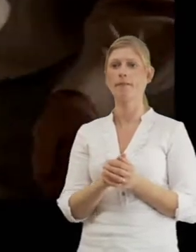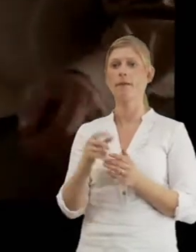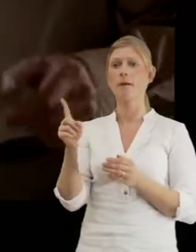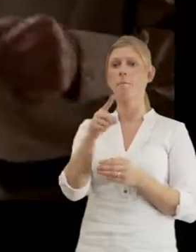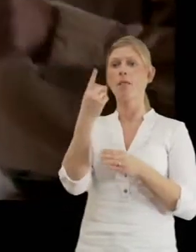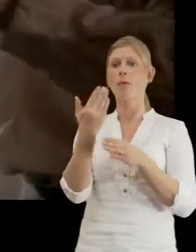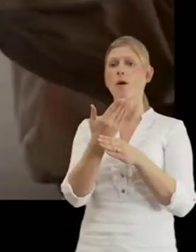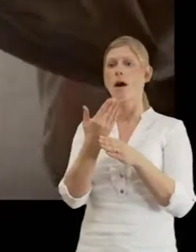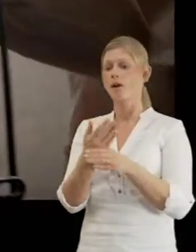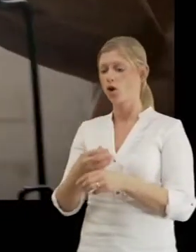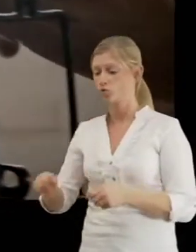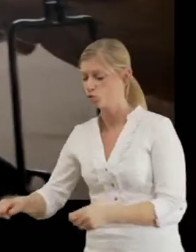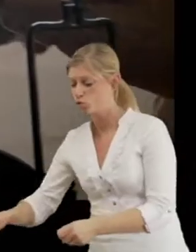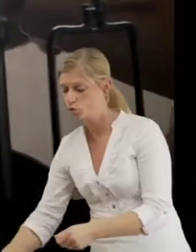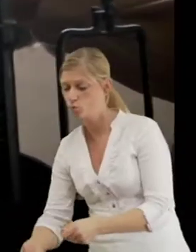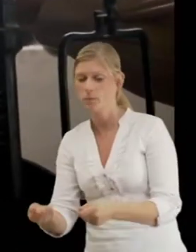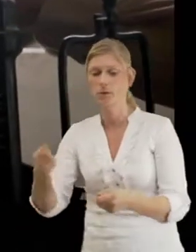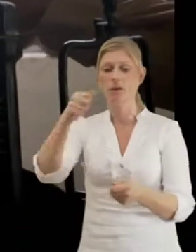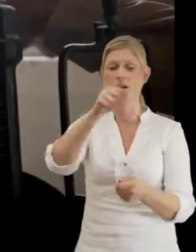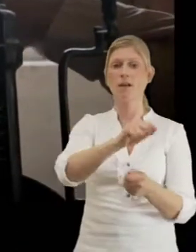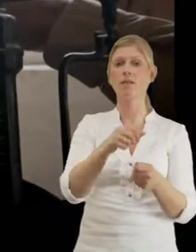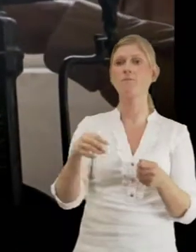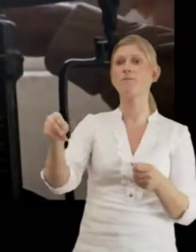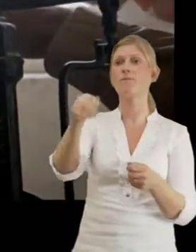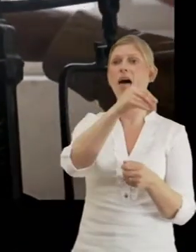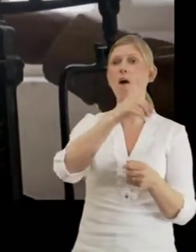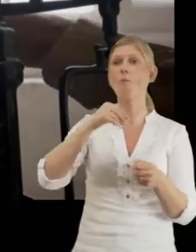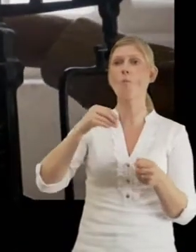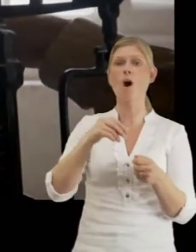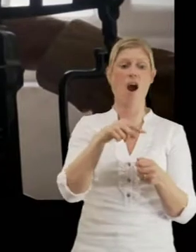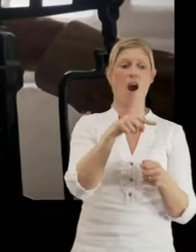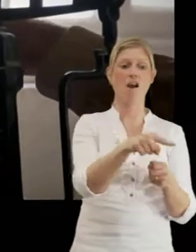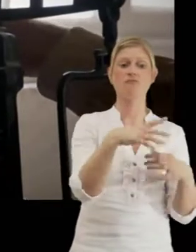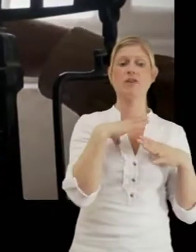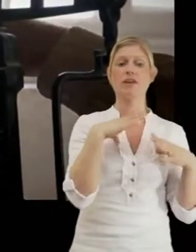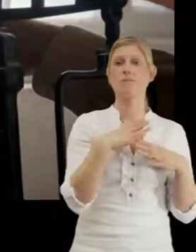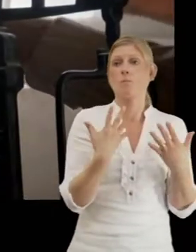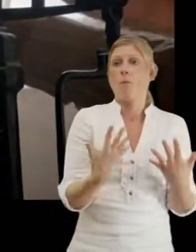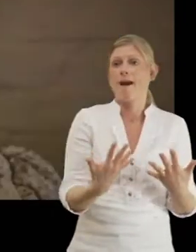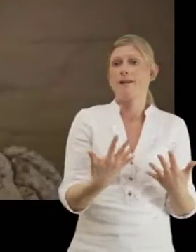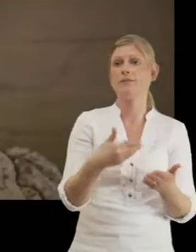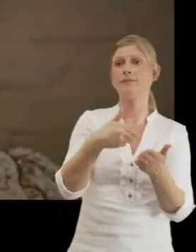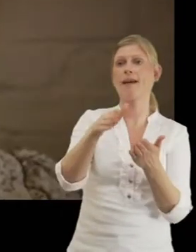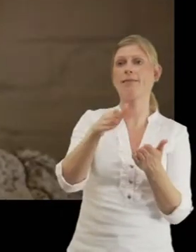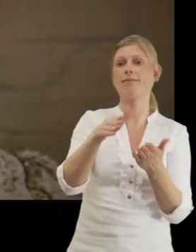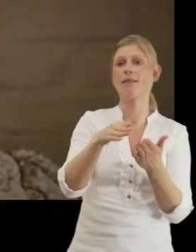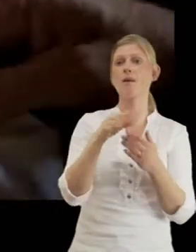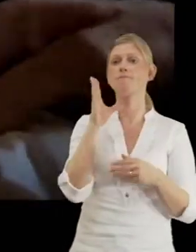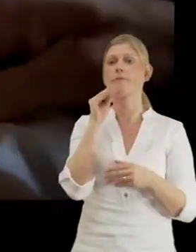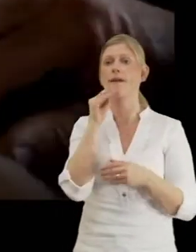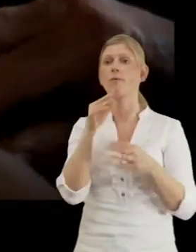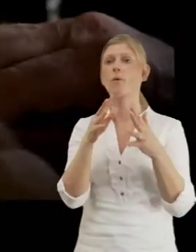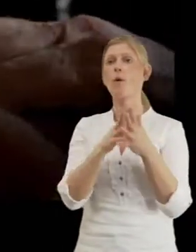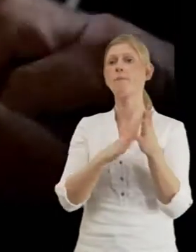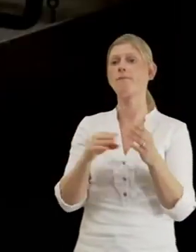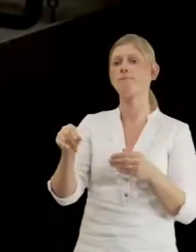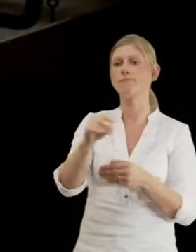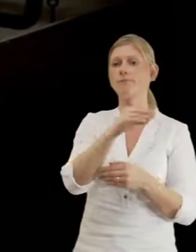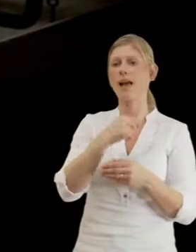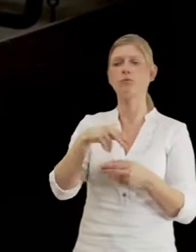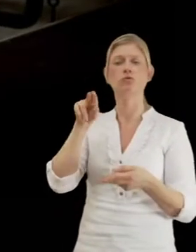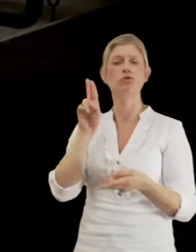The miller scoops the flour into individual bags to be weighed and sold. Brown or wholemeal